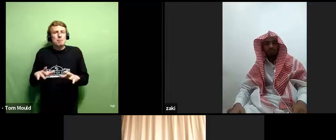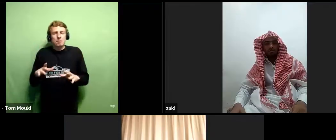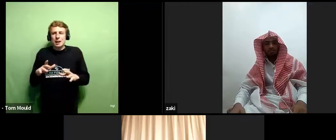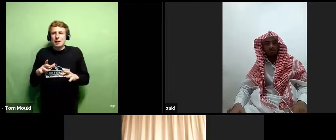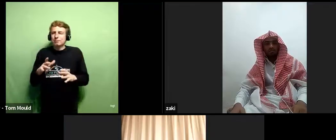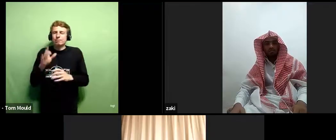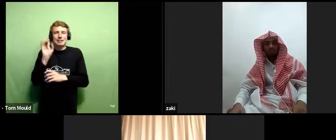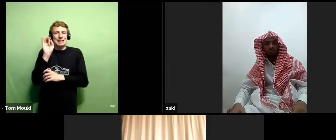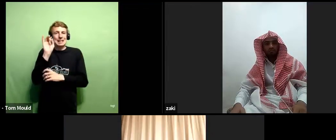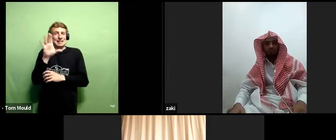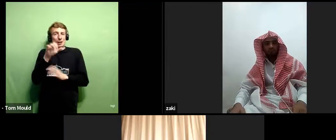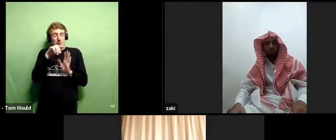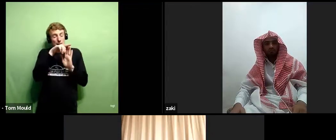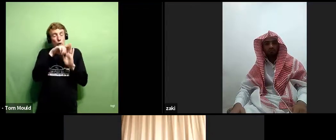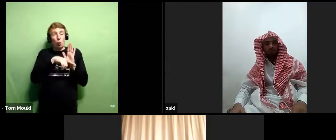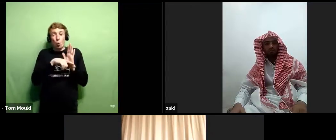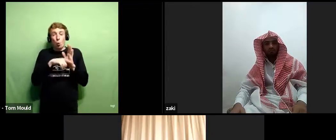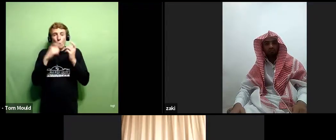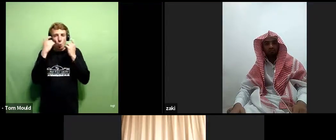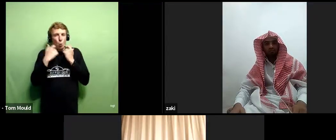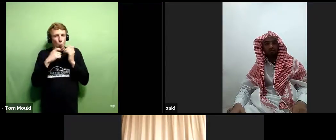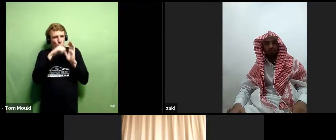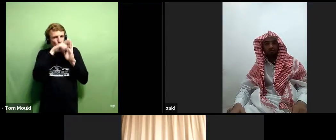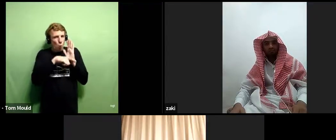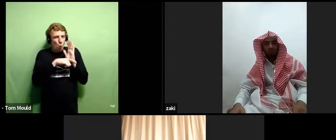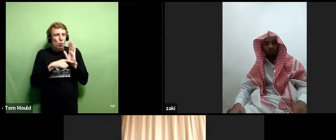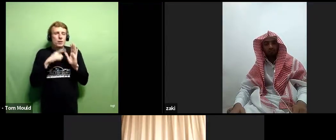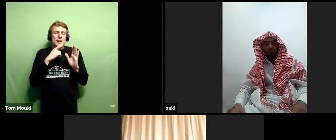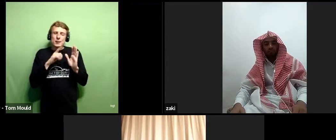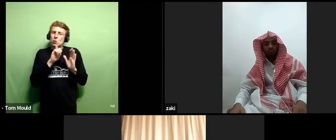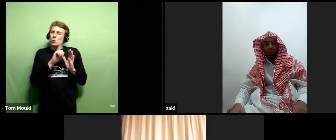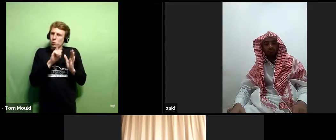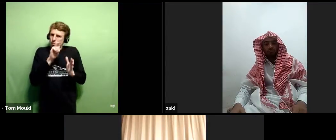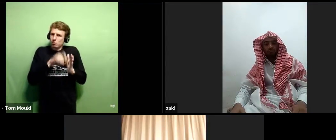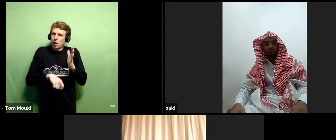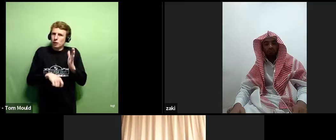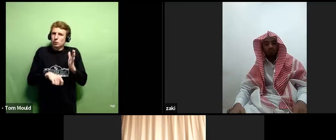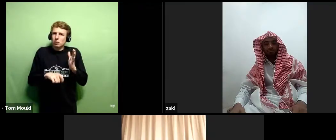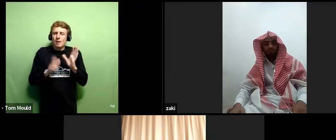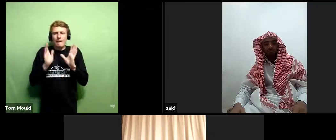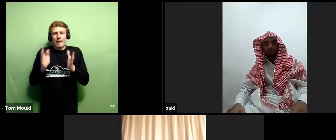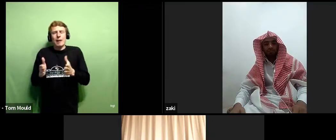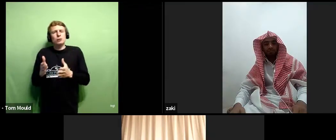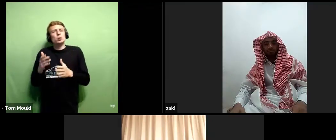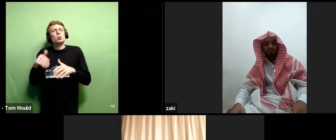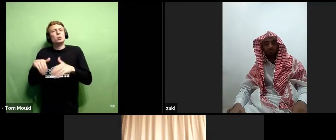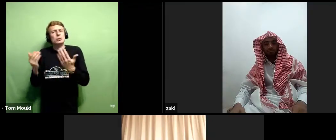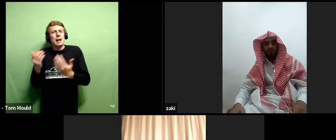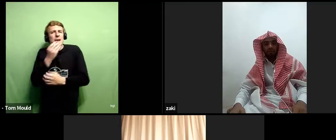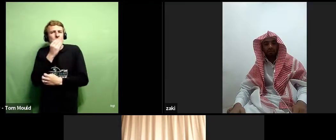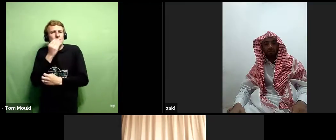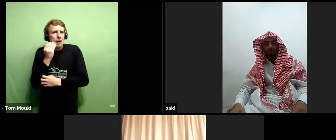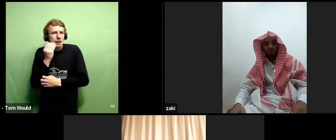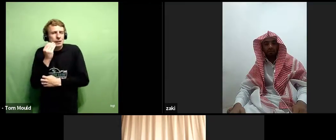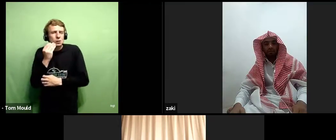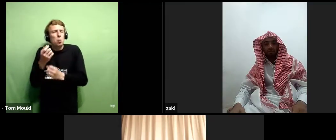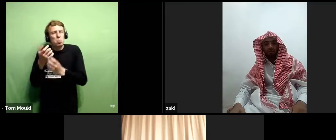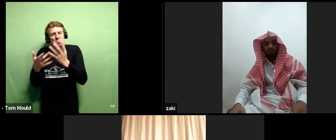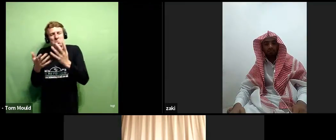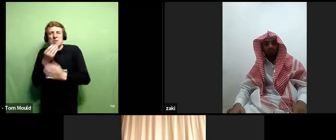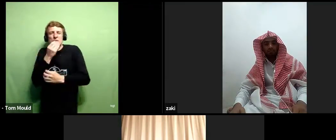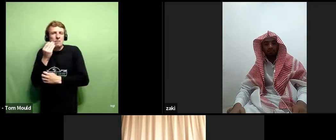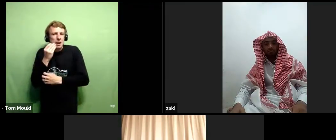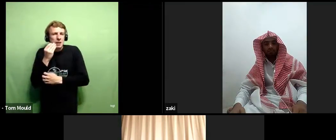Islamic legislation, then again, this is the intention that they must have. They must have the intention during the